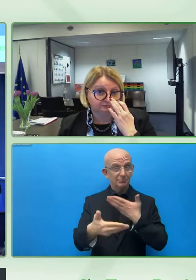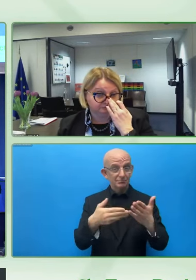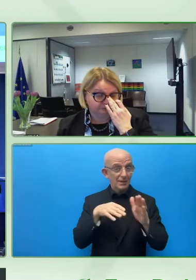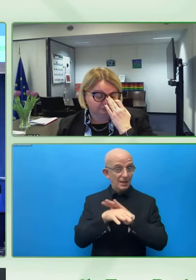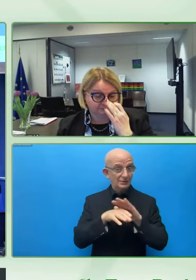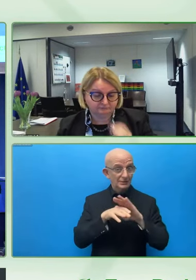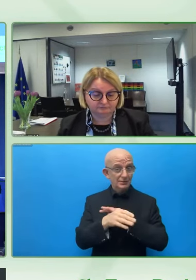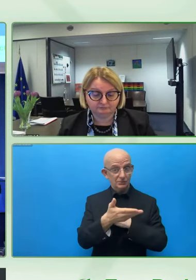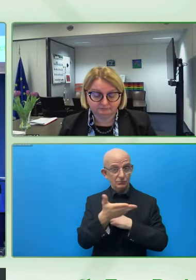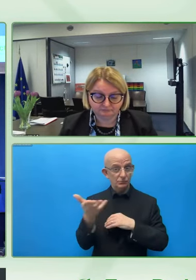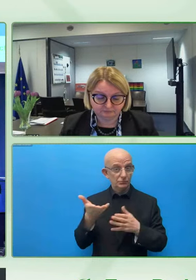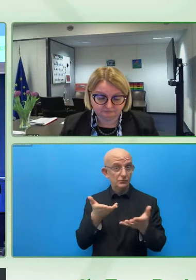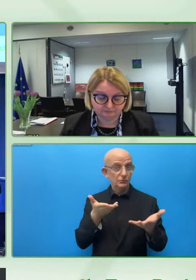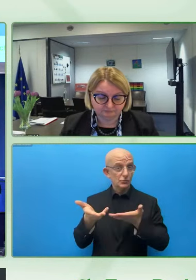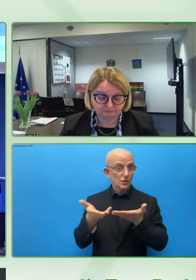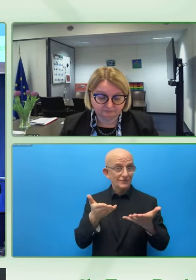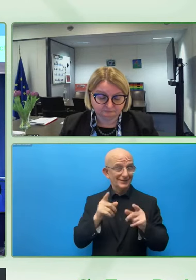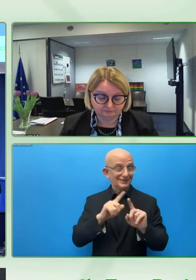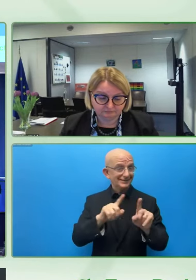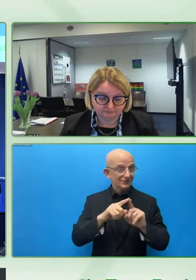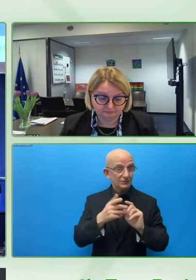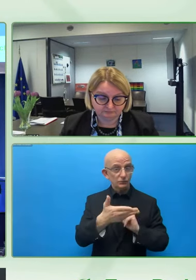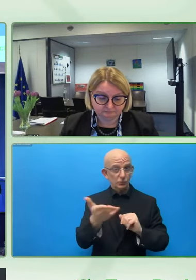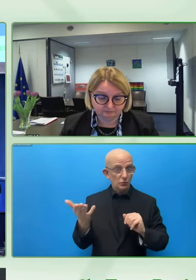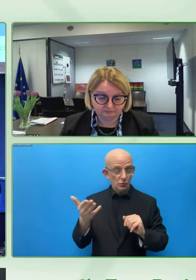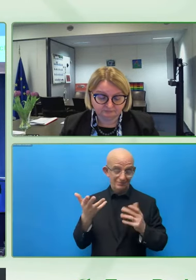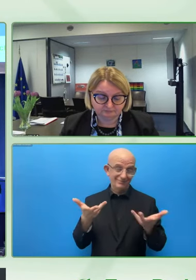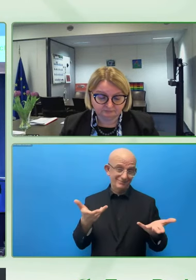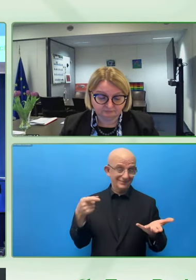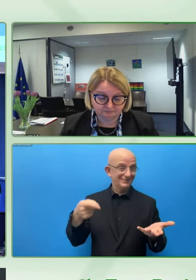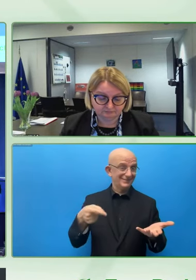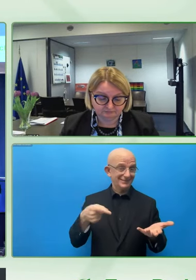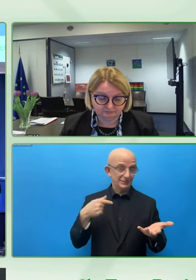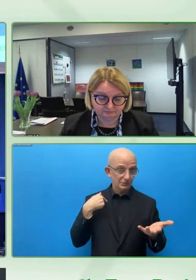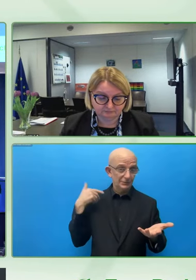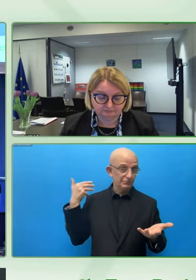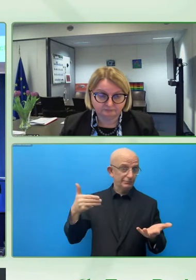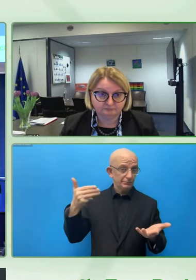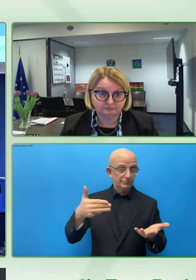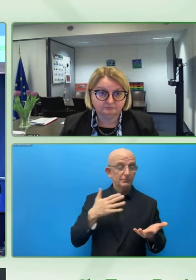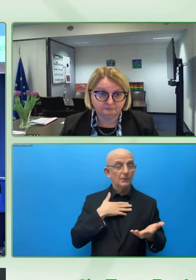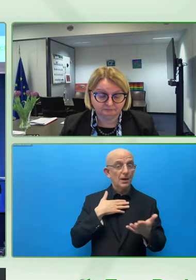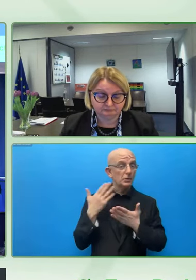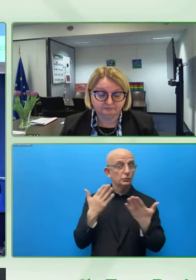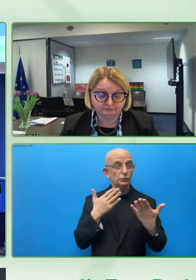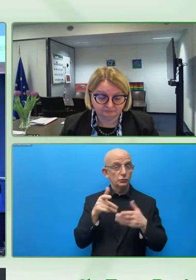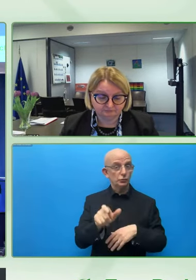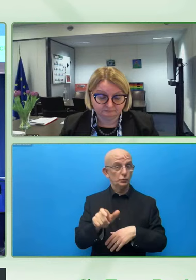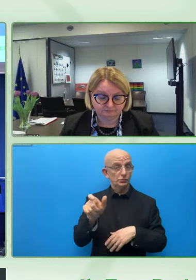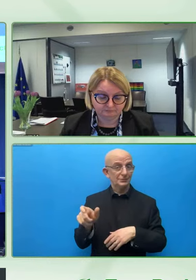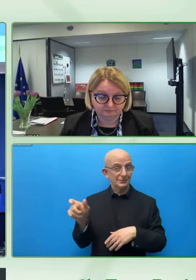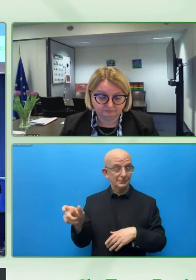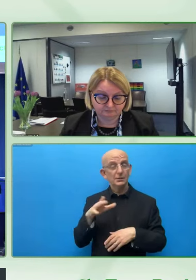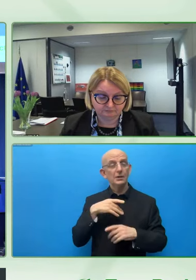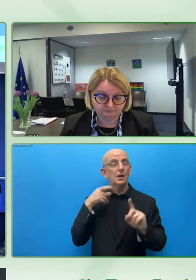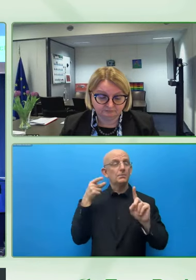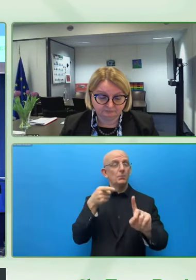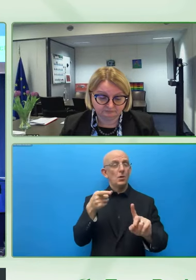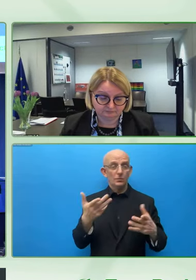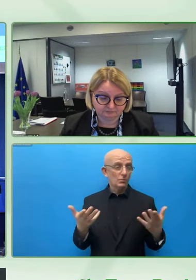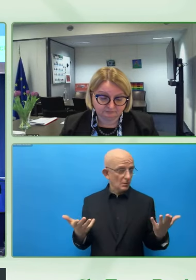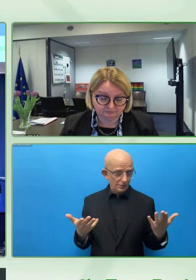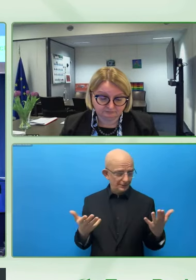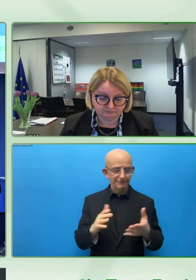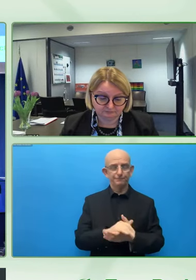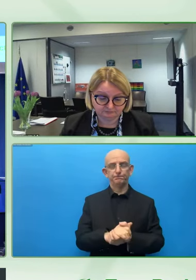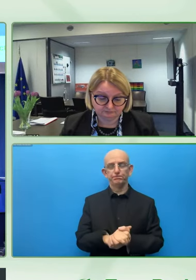that one of our four freedoms enjoyed by EU citizens is the free movement of workers, which includes the rights of movement